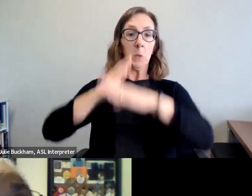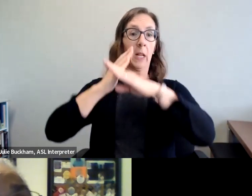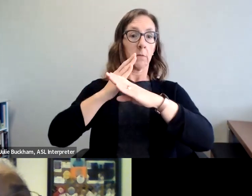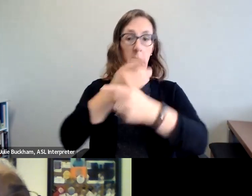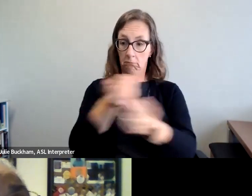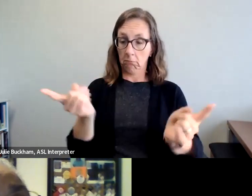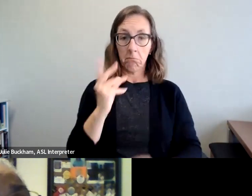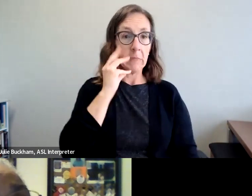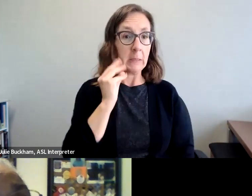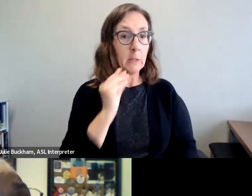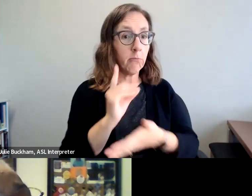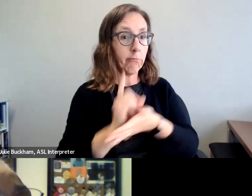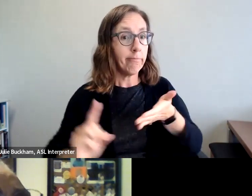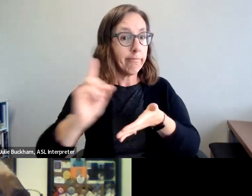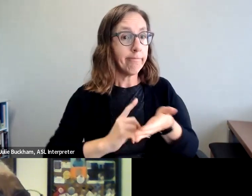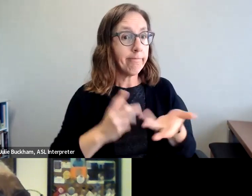And